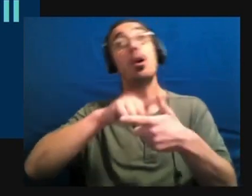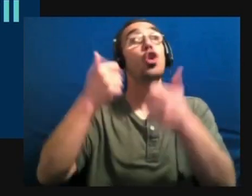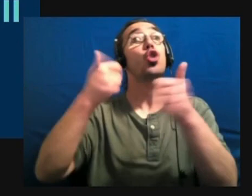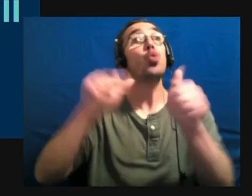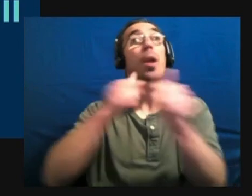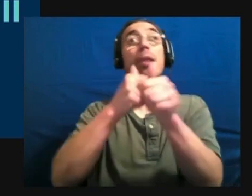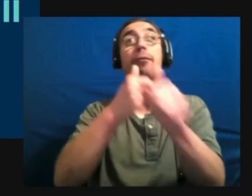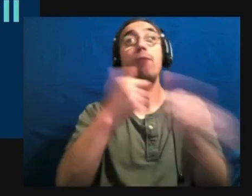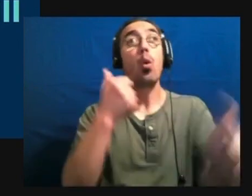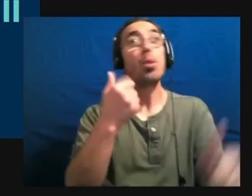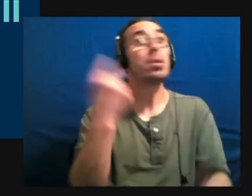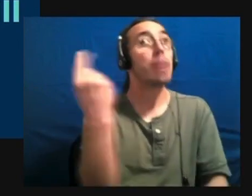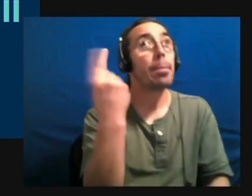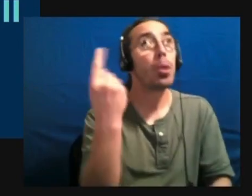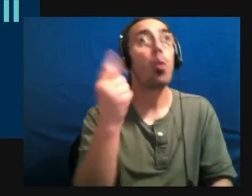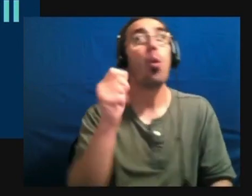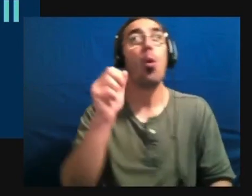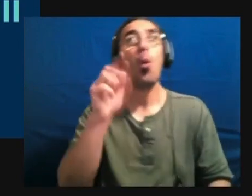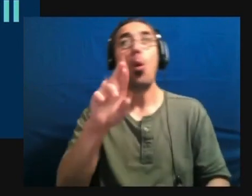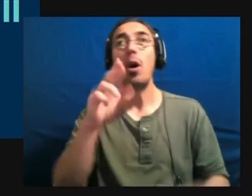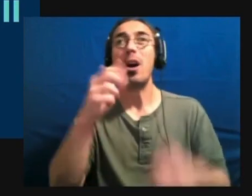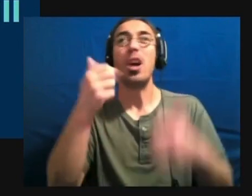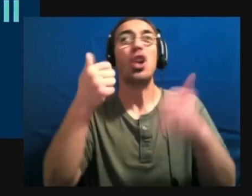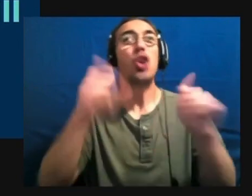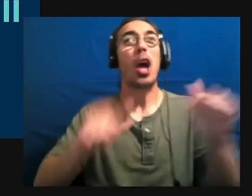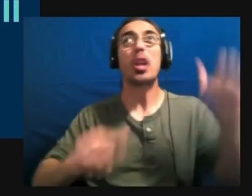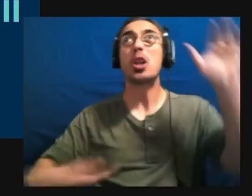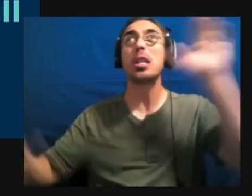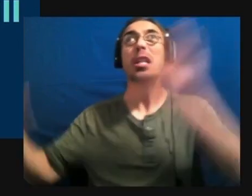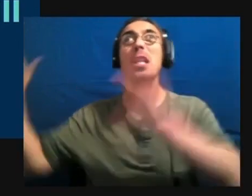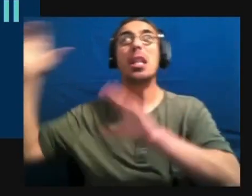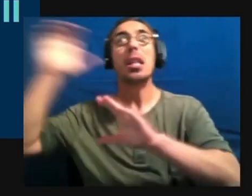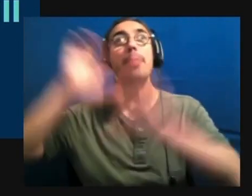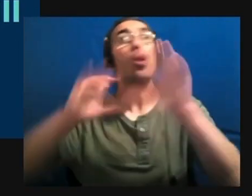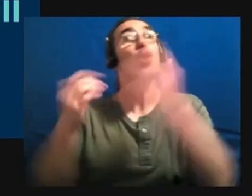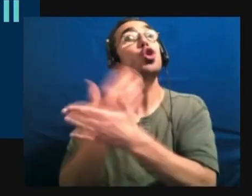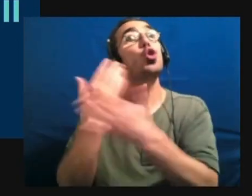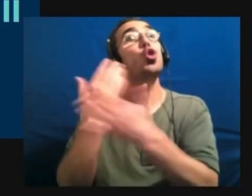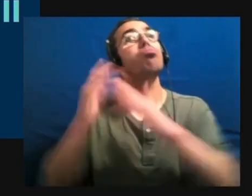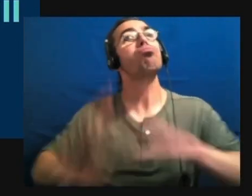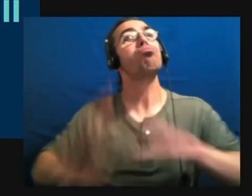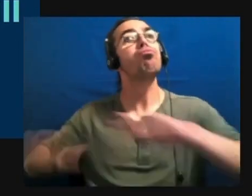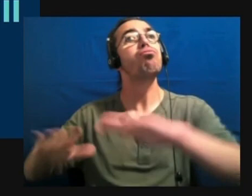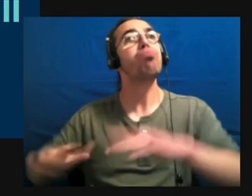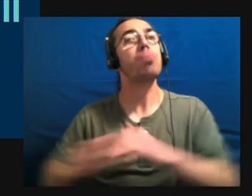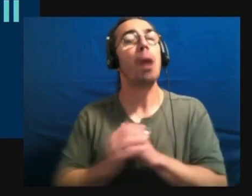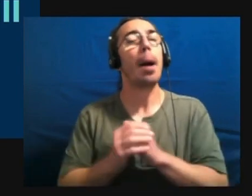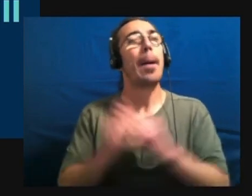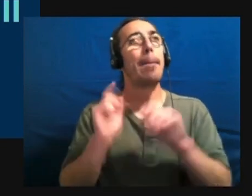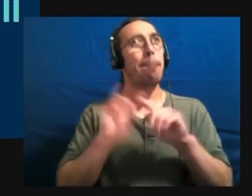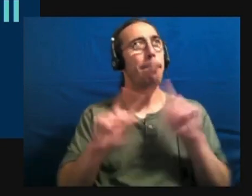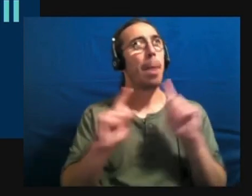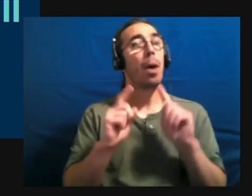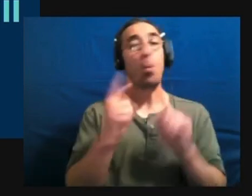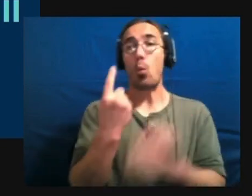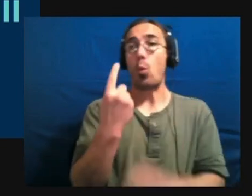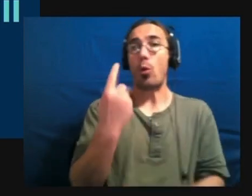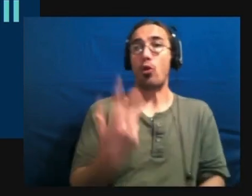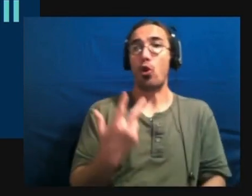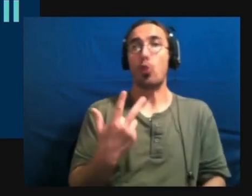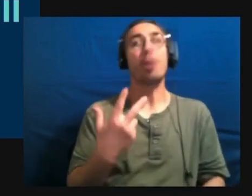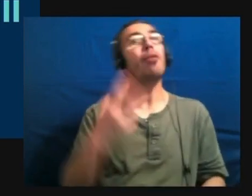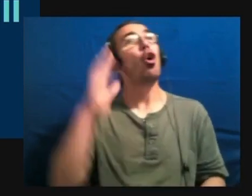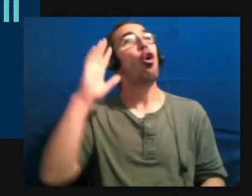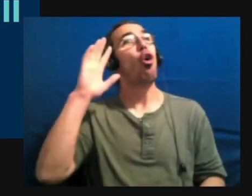something, or, just trying to explore. But about 1/3 of autistic children